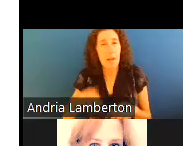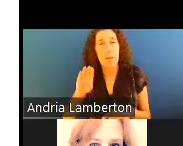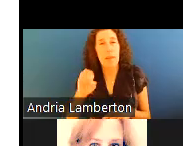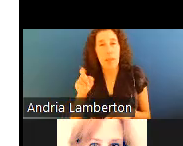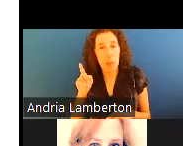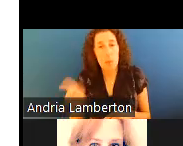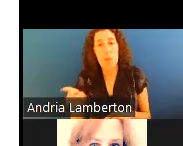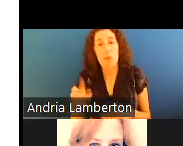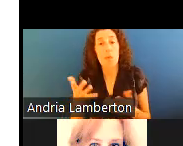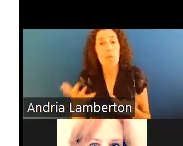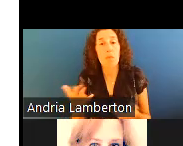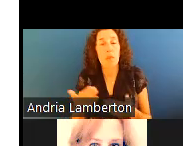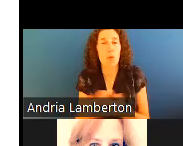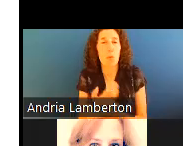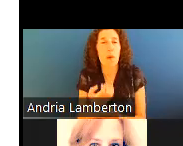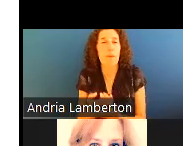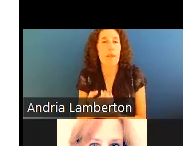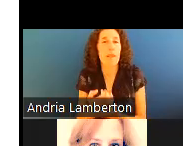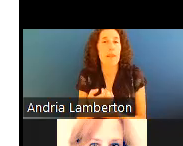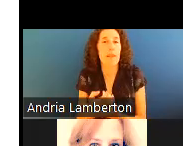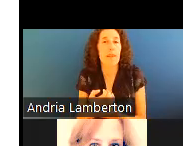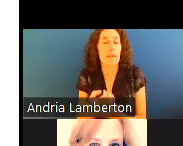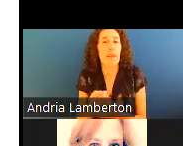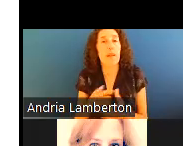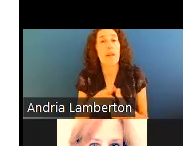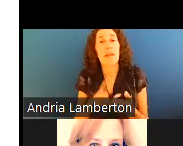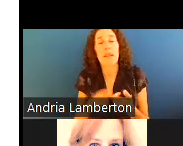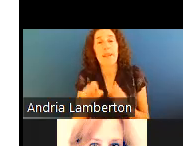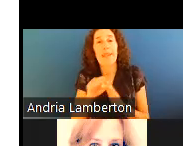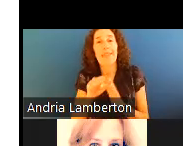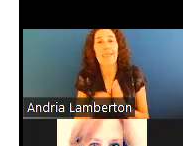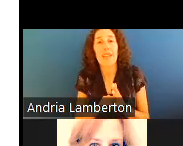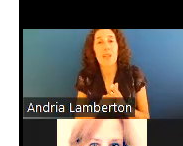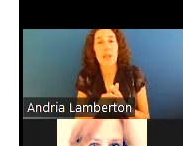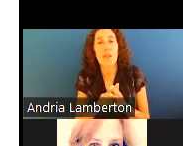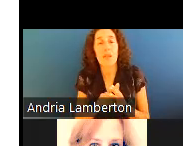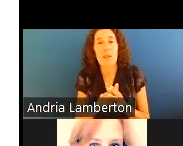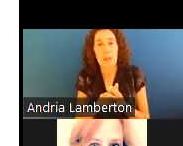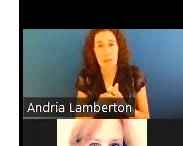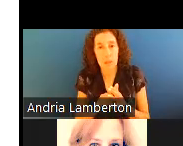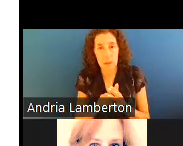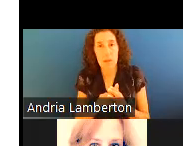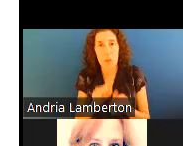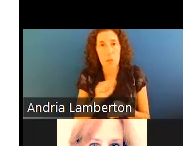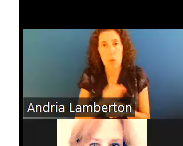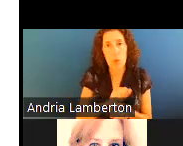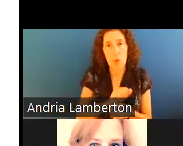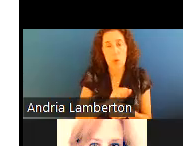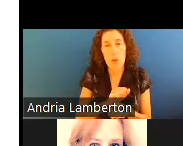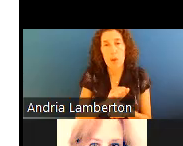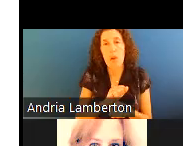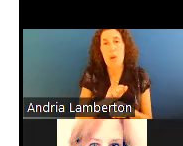point, the state's attorney's office would have much more difficulties proving that the perpetrator committed that crime in